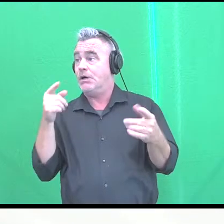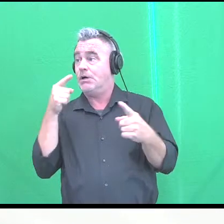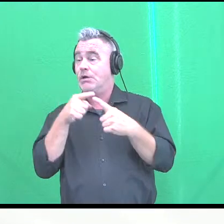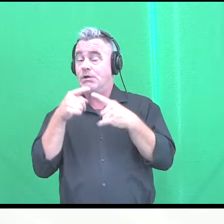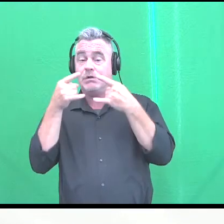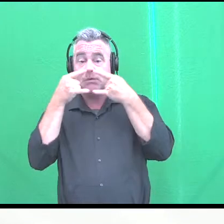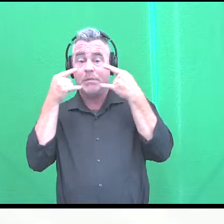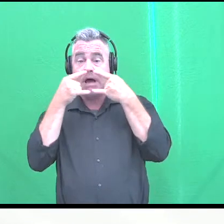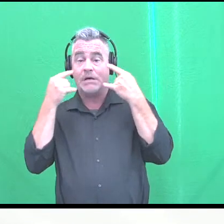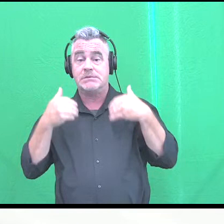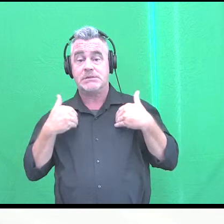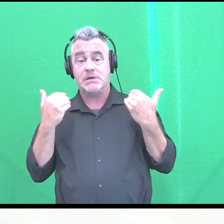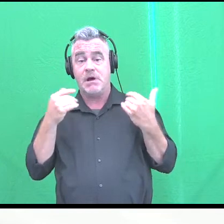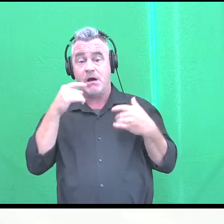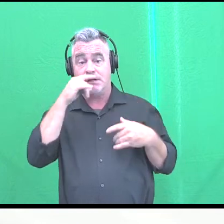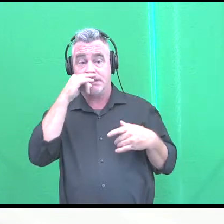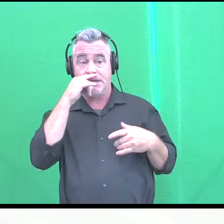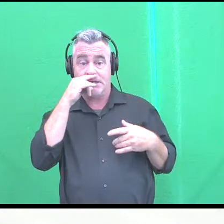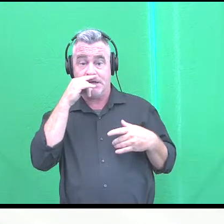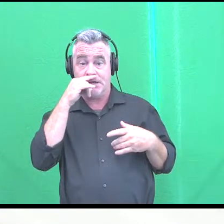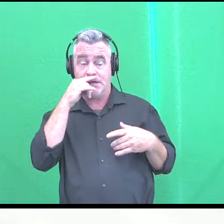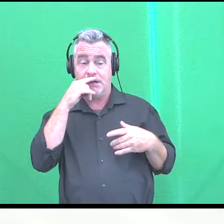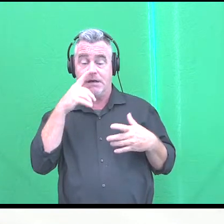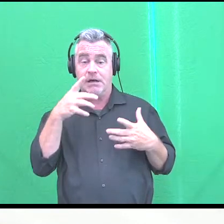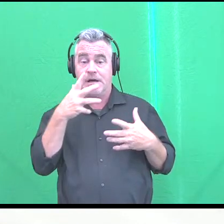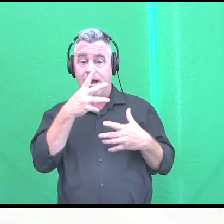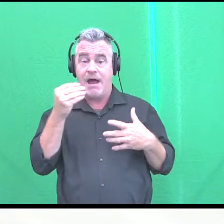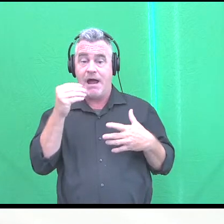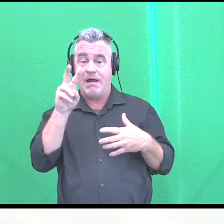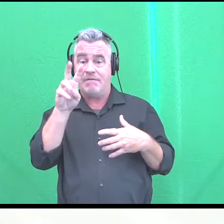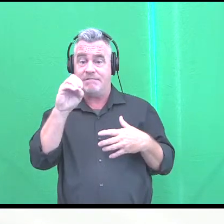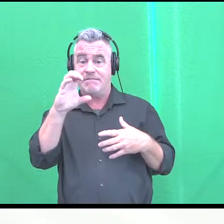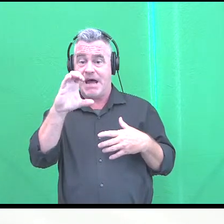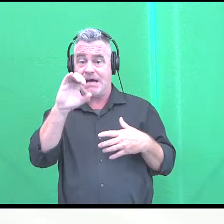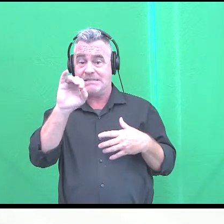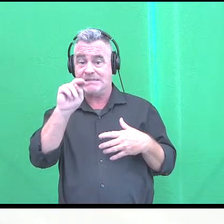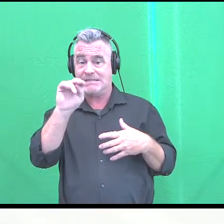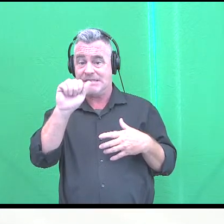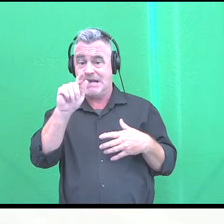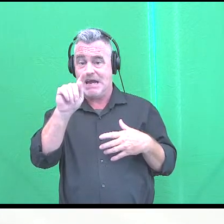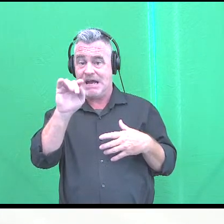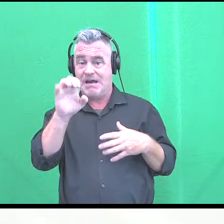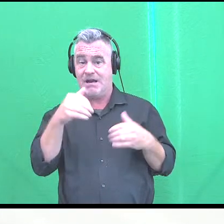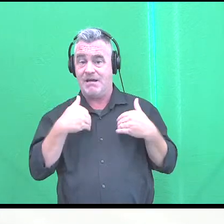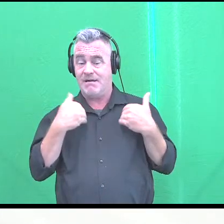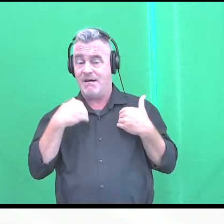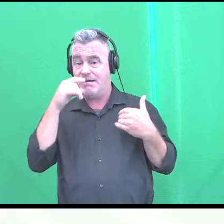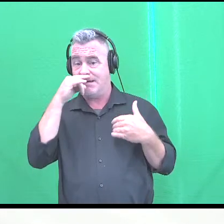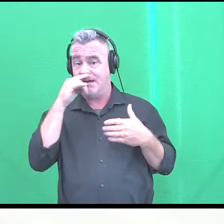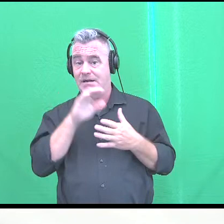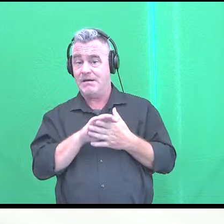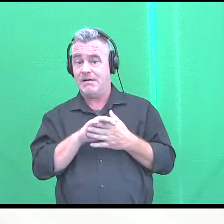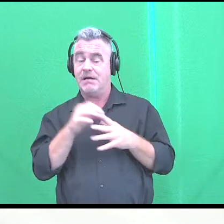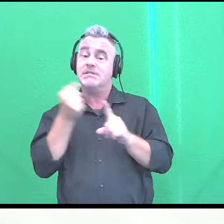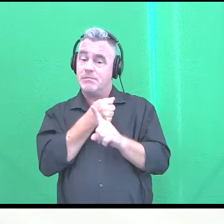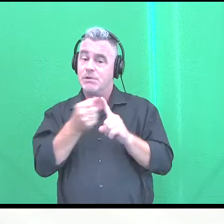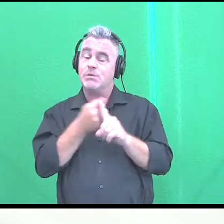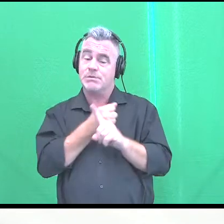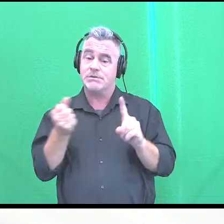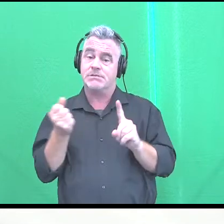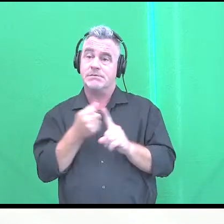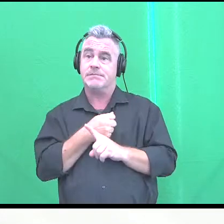young child and to vaccinate a young child is child abuse.